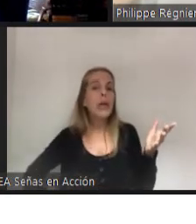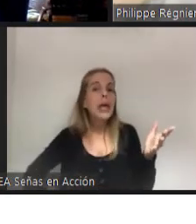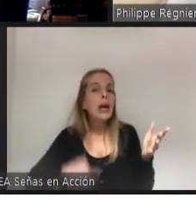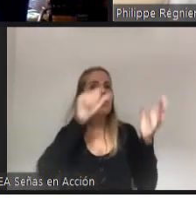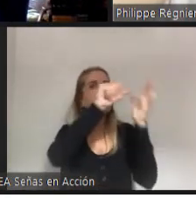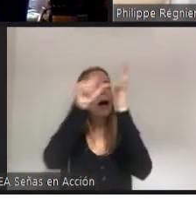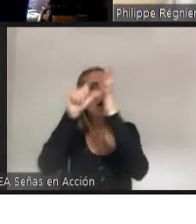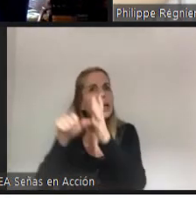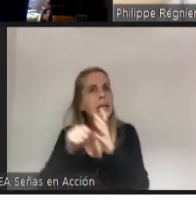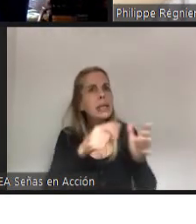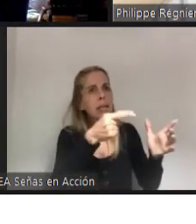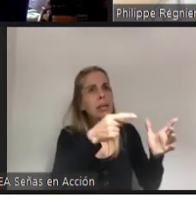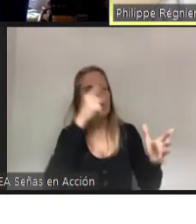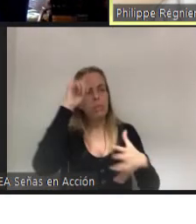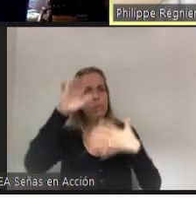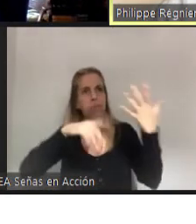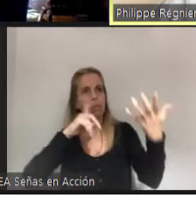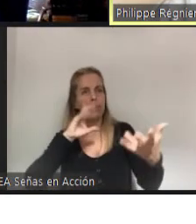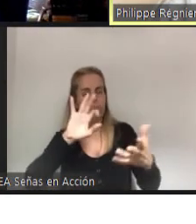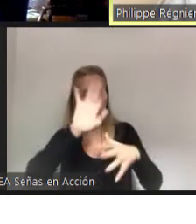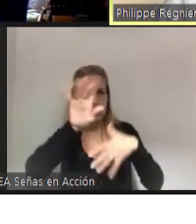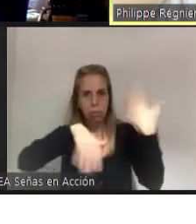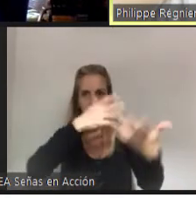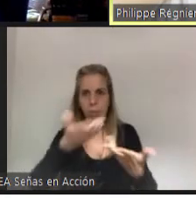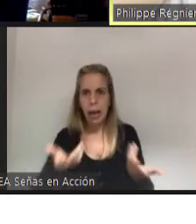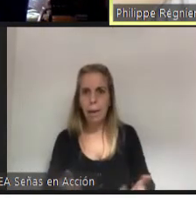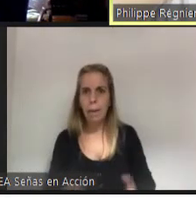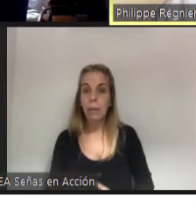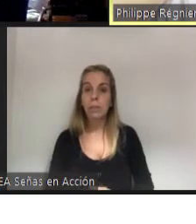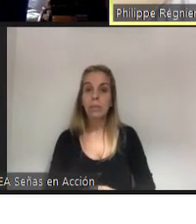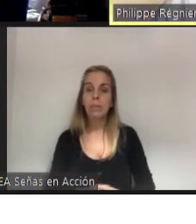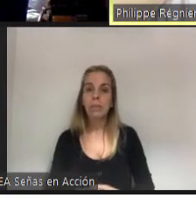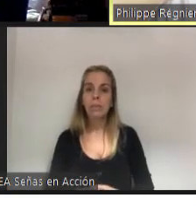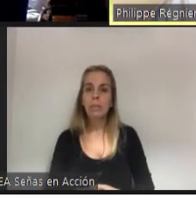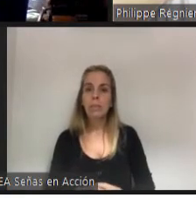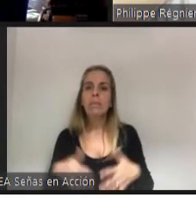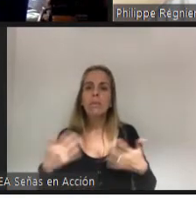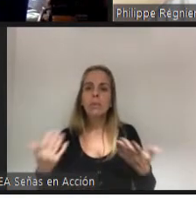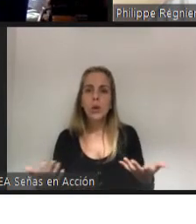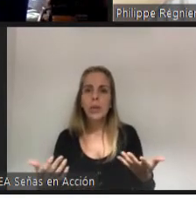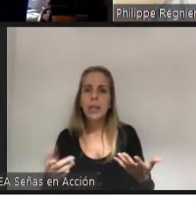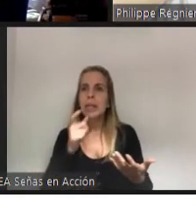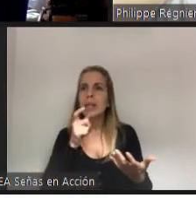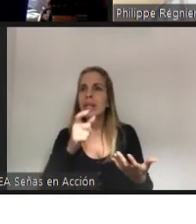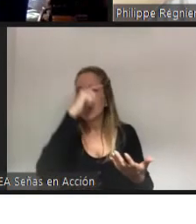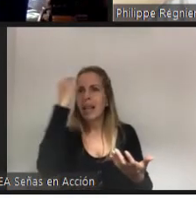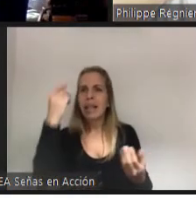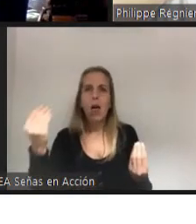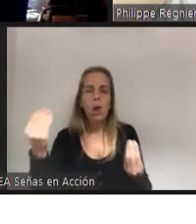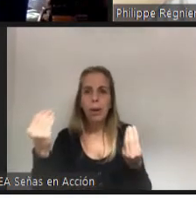then matrix would be quite a mess. So what is the state?